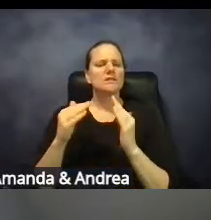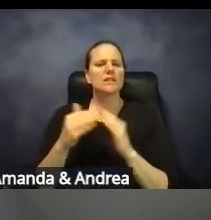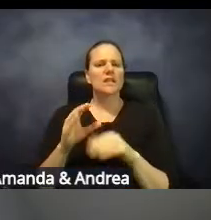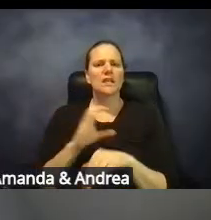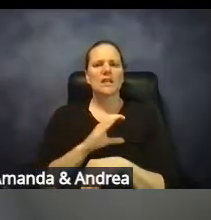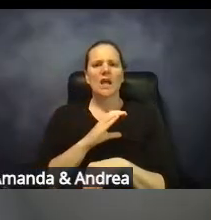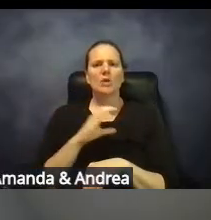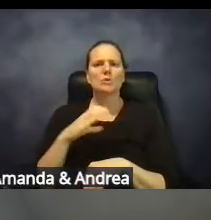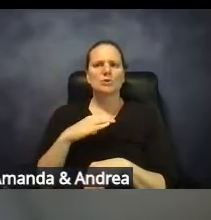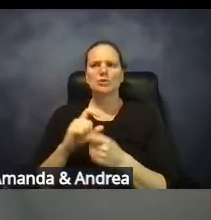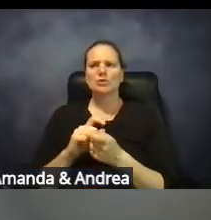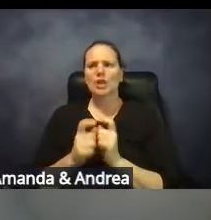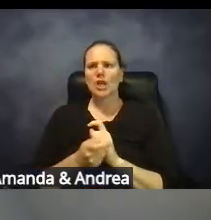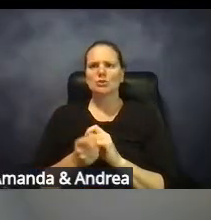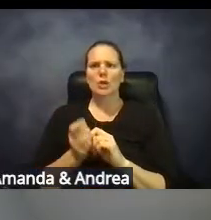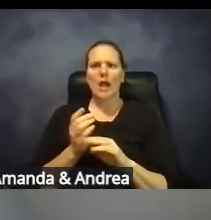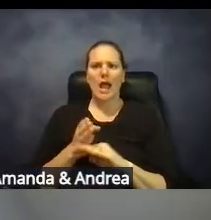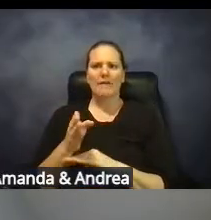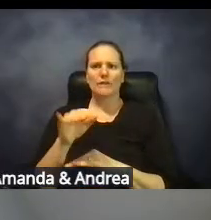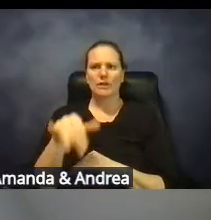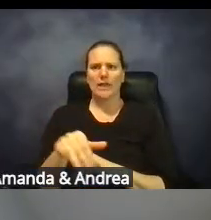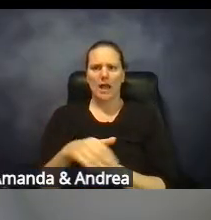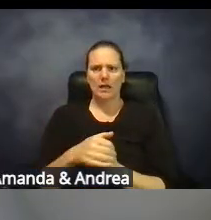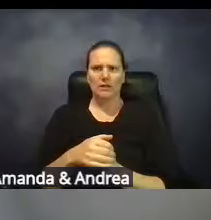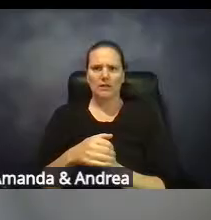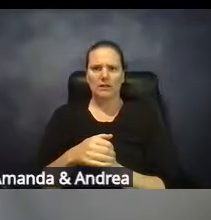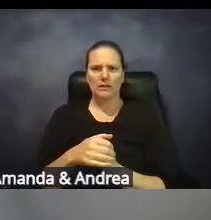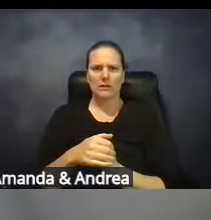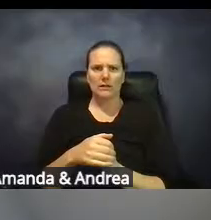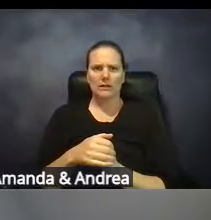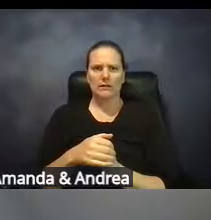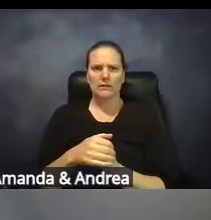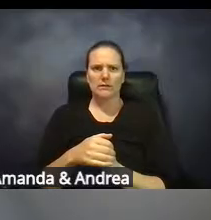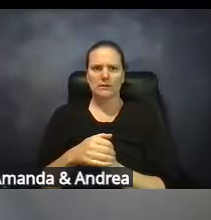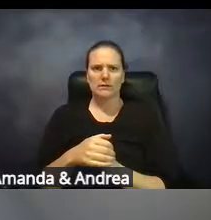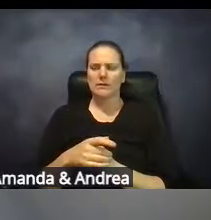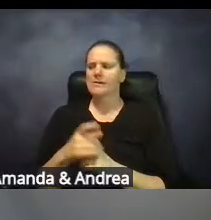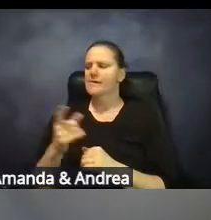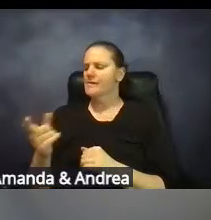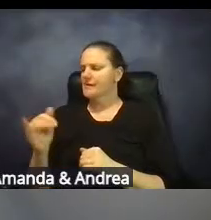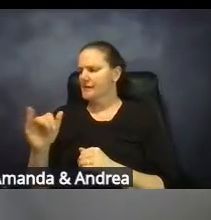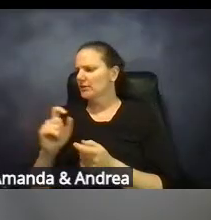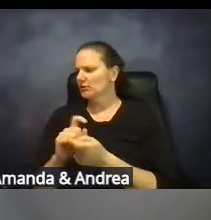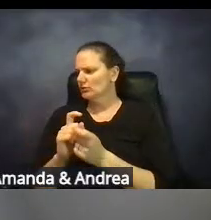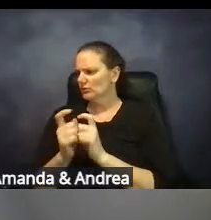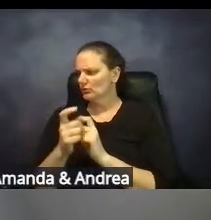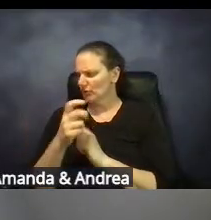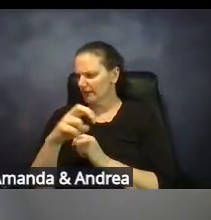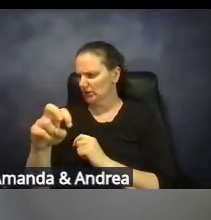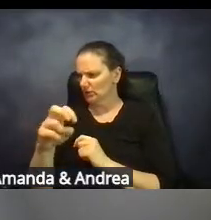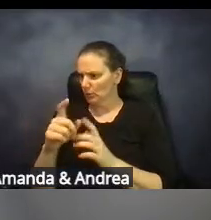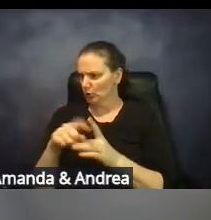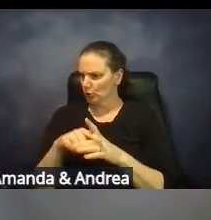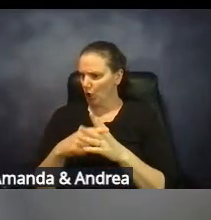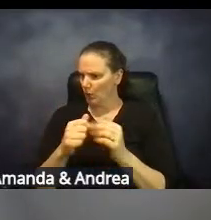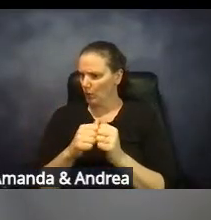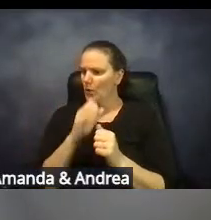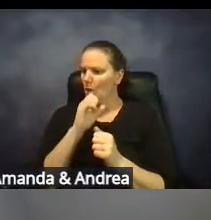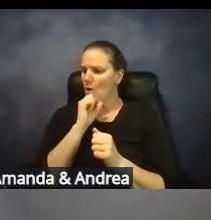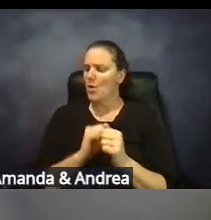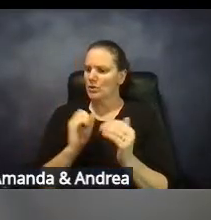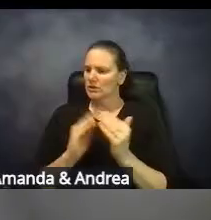or after the city council change? It crossed the transition. We started before with the old city